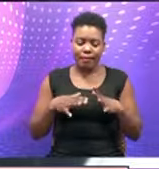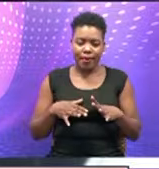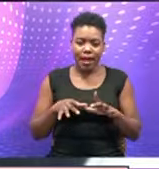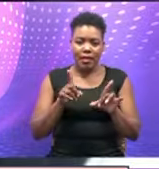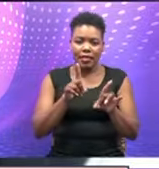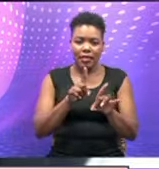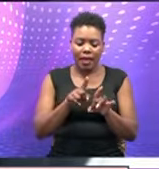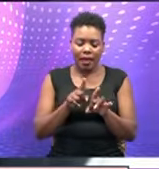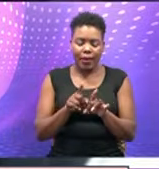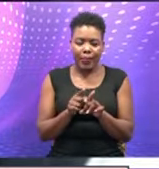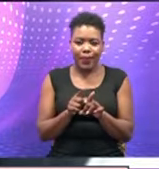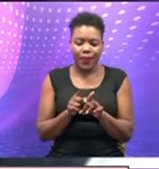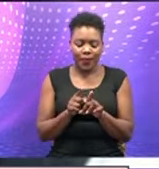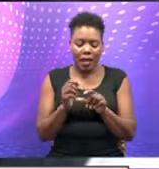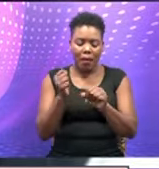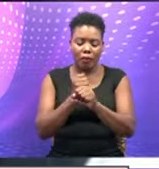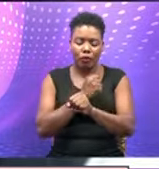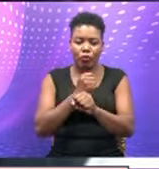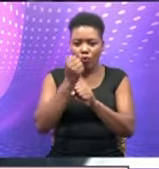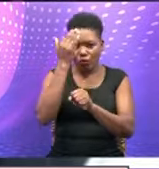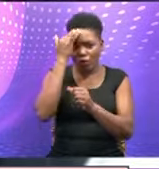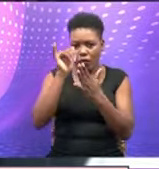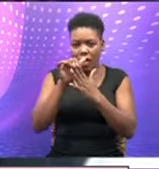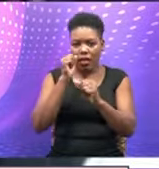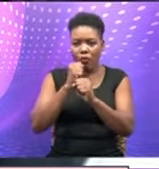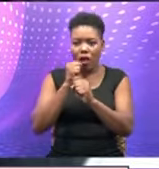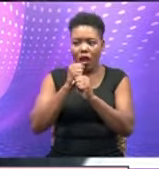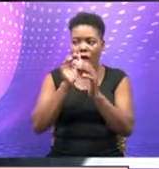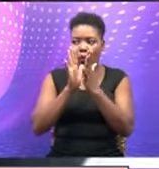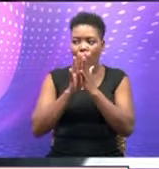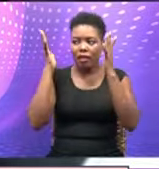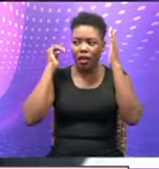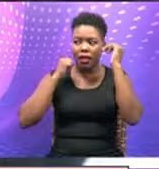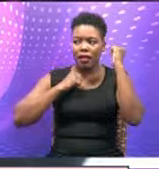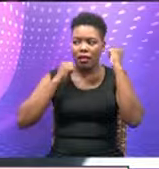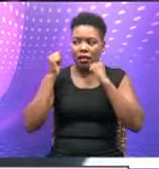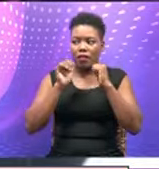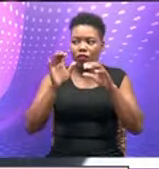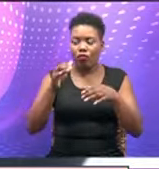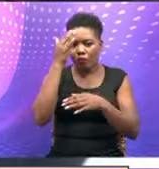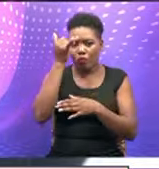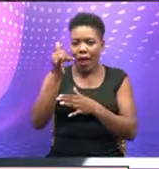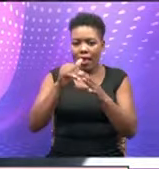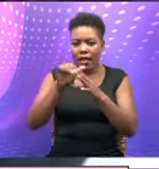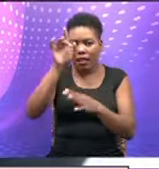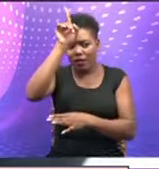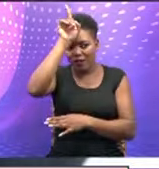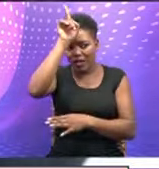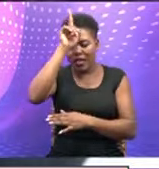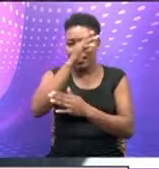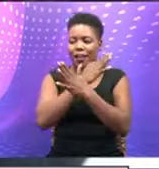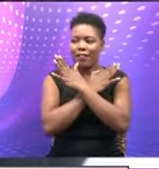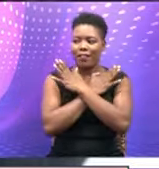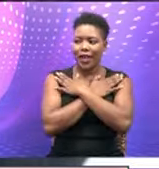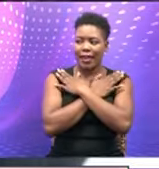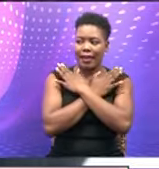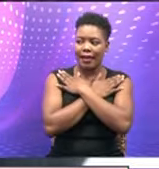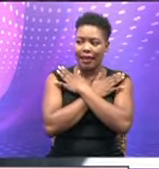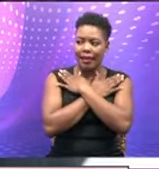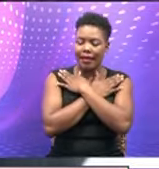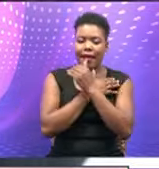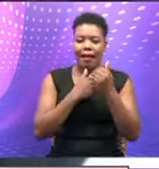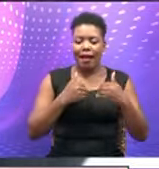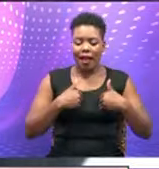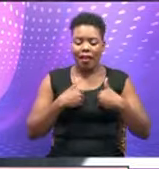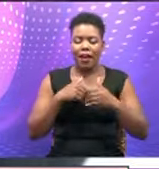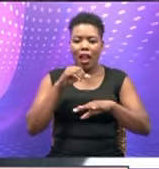was so friendly that you could not even know that he works in the Kenya Army, because in the village here, he is so friendly and has a lot of